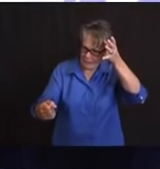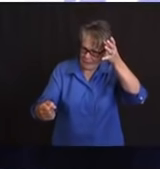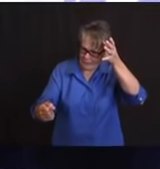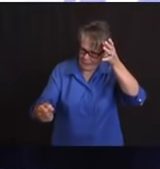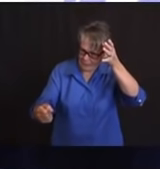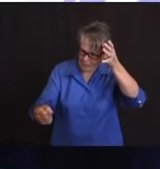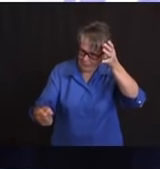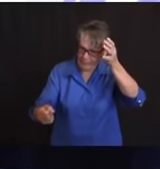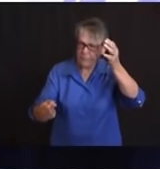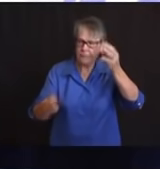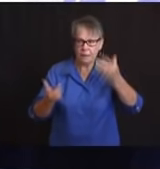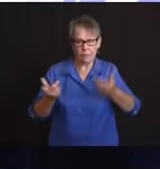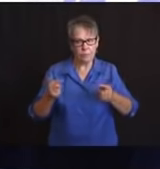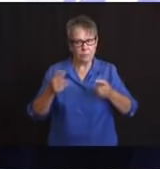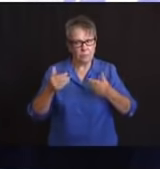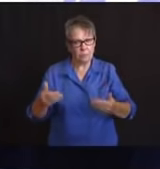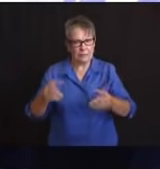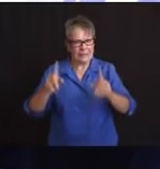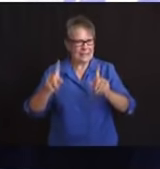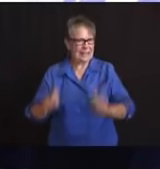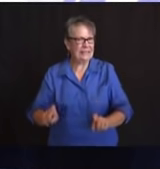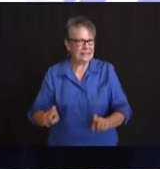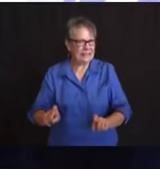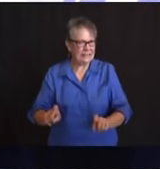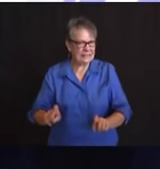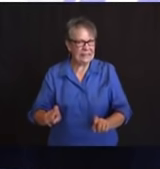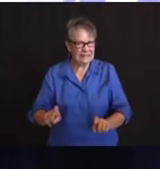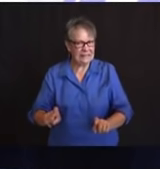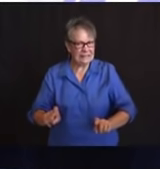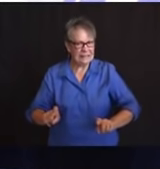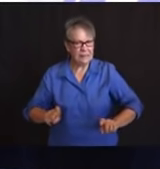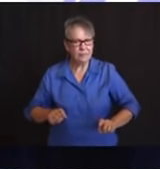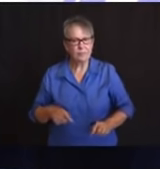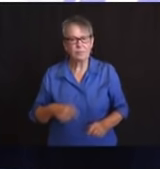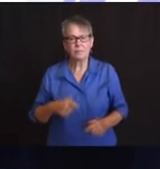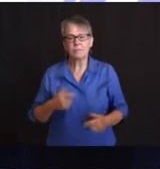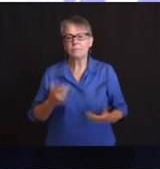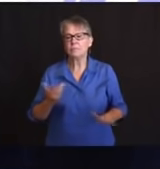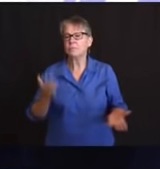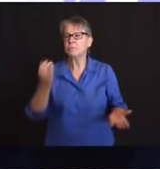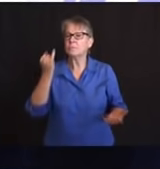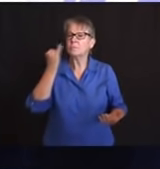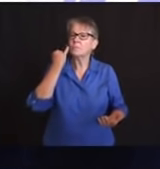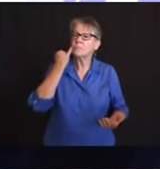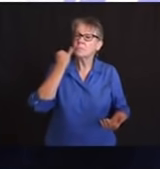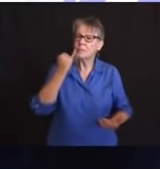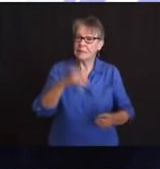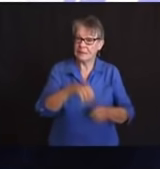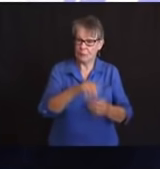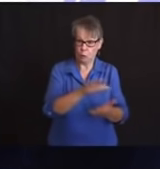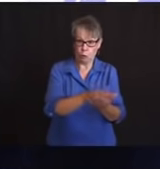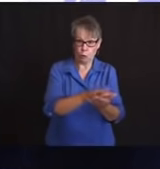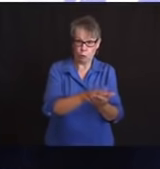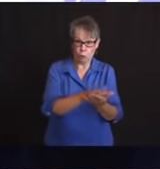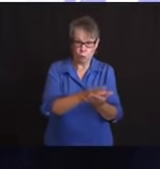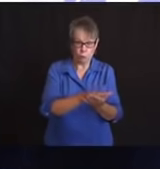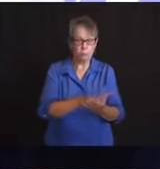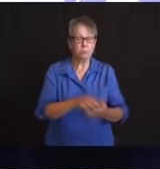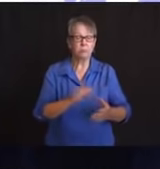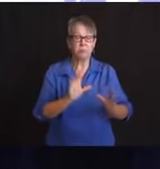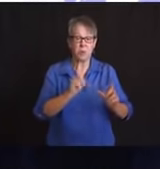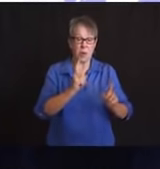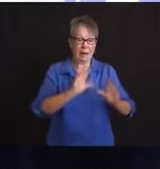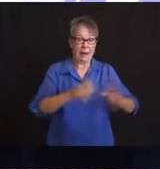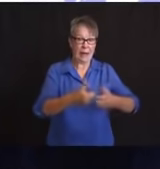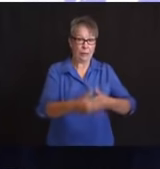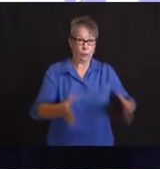positive. For example, if it's one child in one classroom and it's a cohorted group and there has not been travel